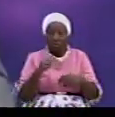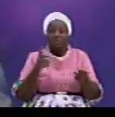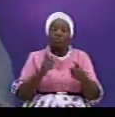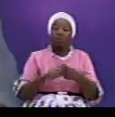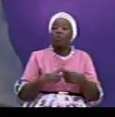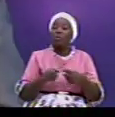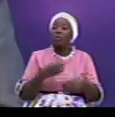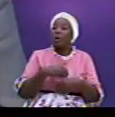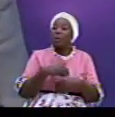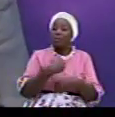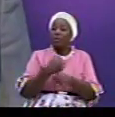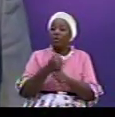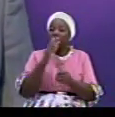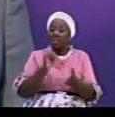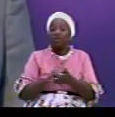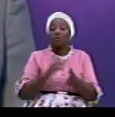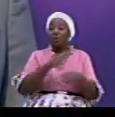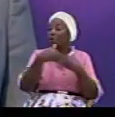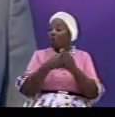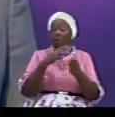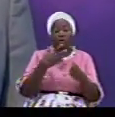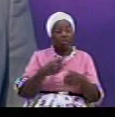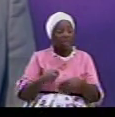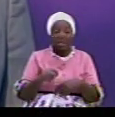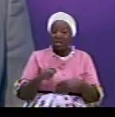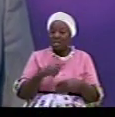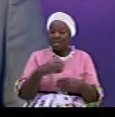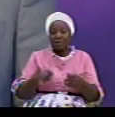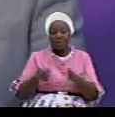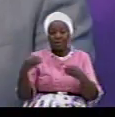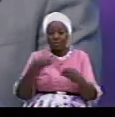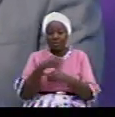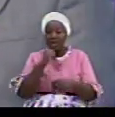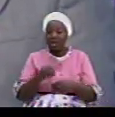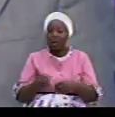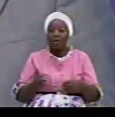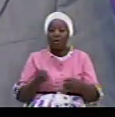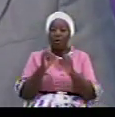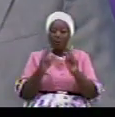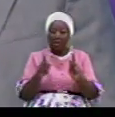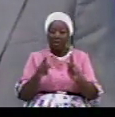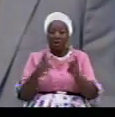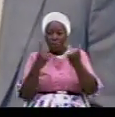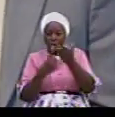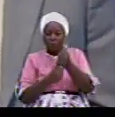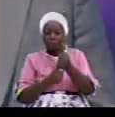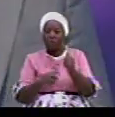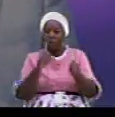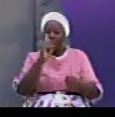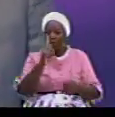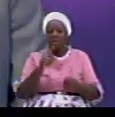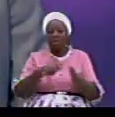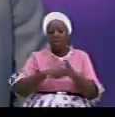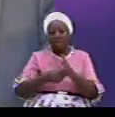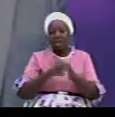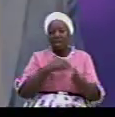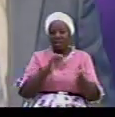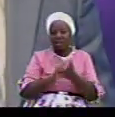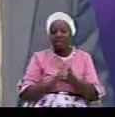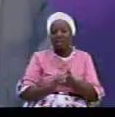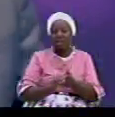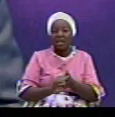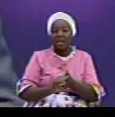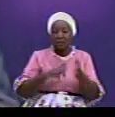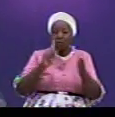all right, he holds only one key. And that one key is the master key. It comes